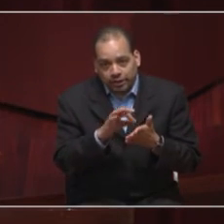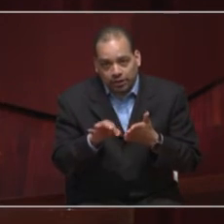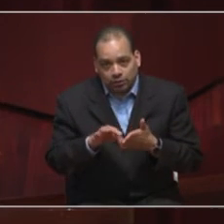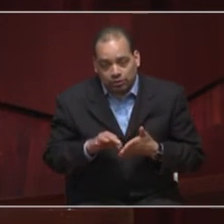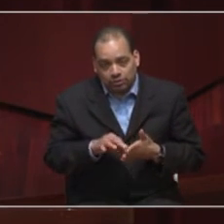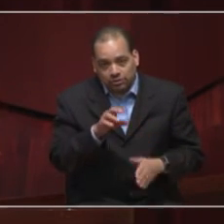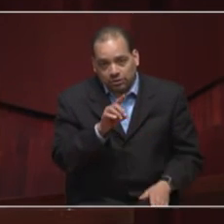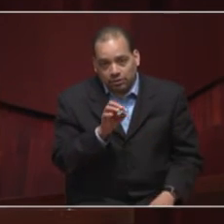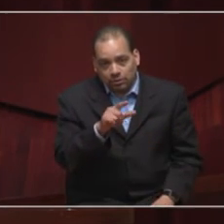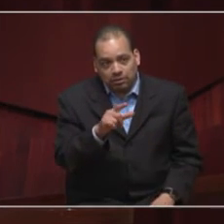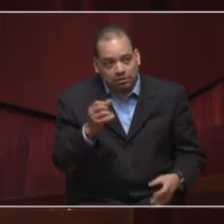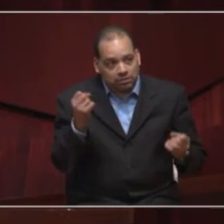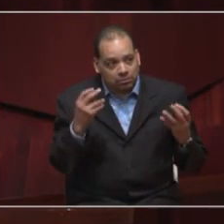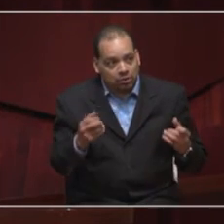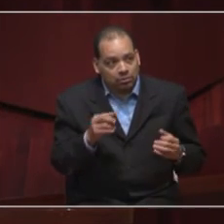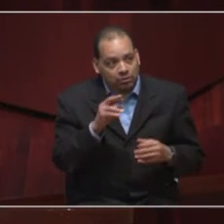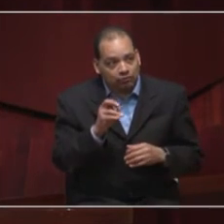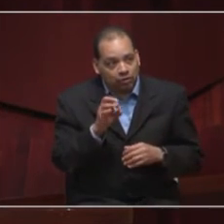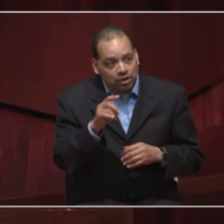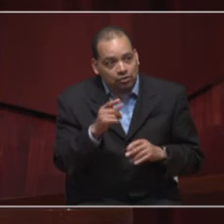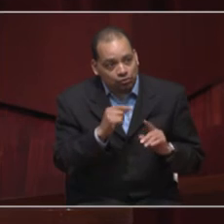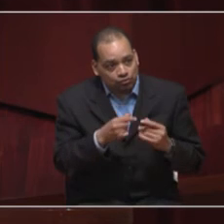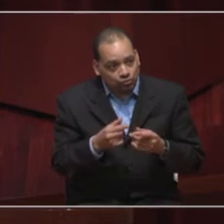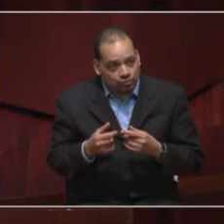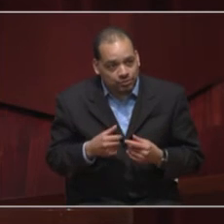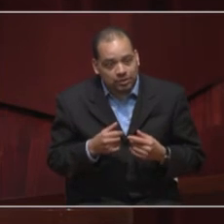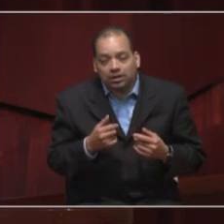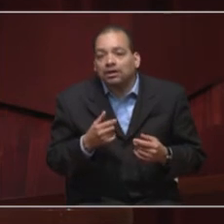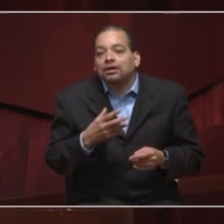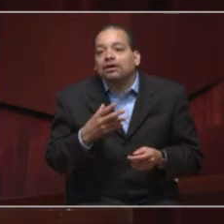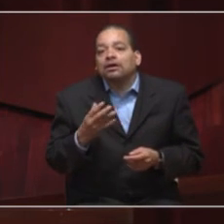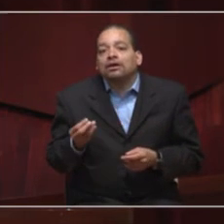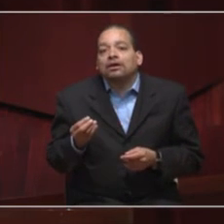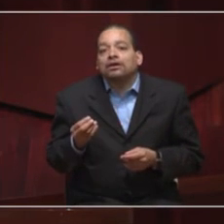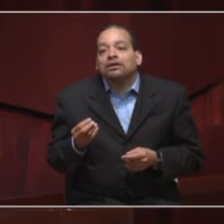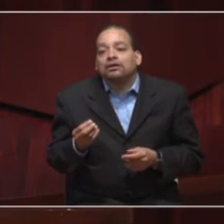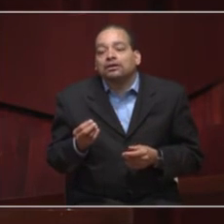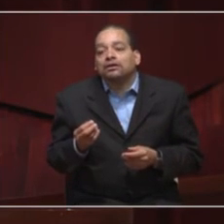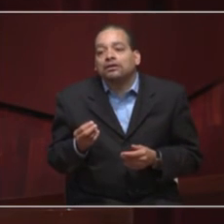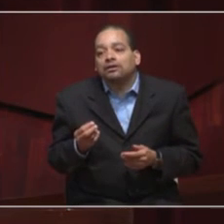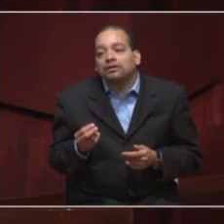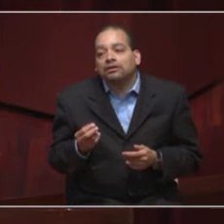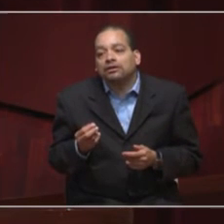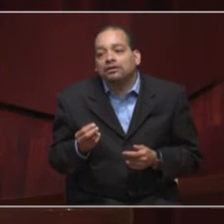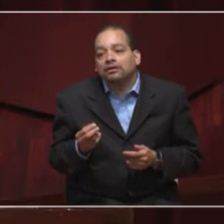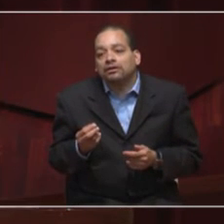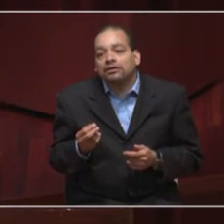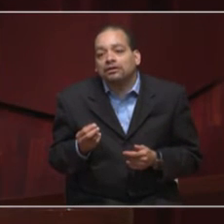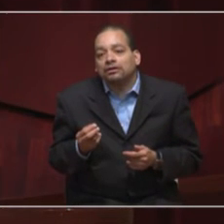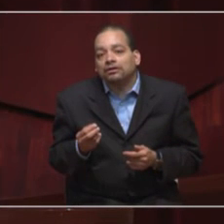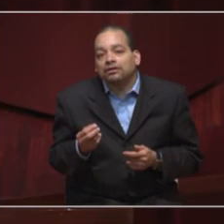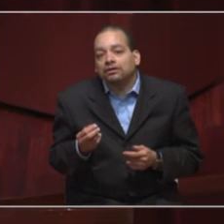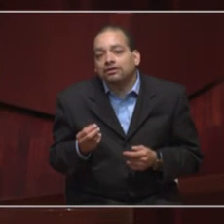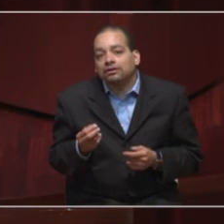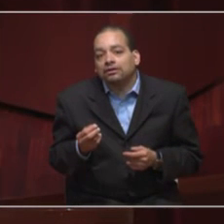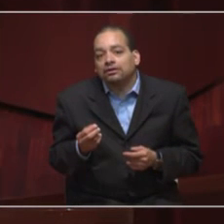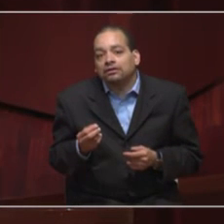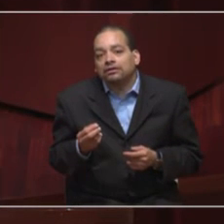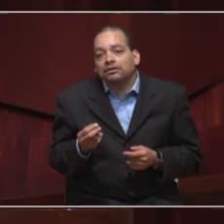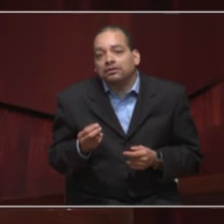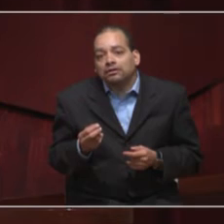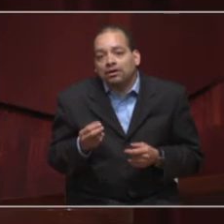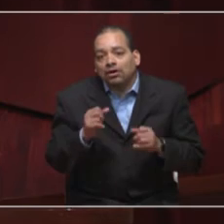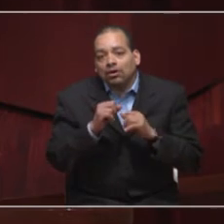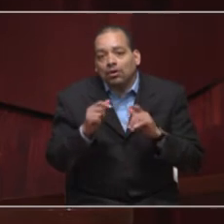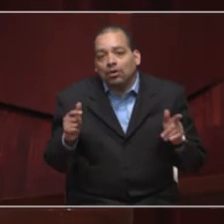record groups, multiple charge accounts. So essentially we loaded up all the existing